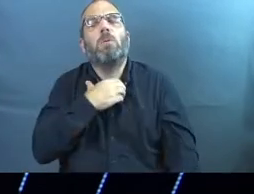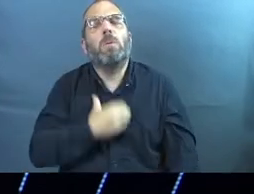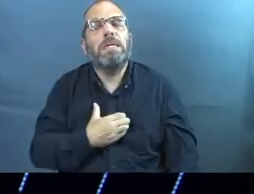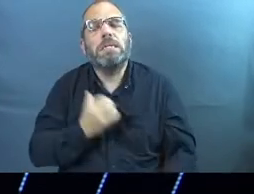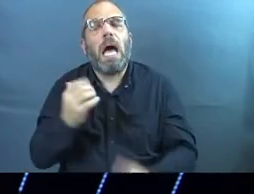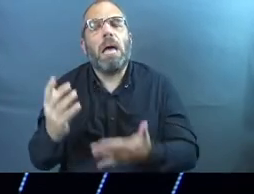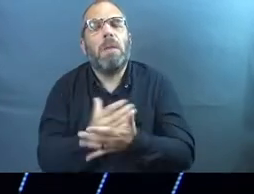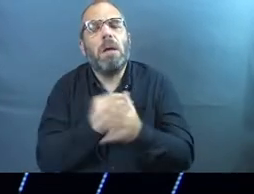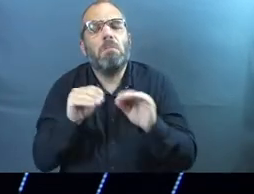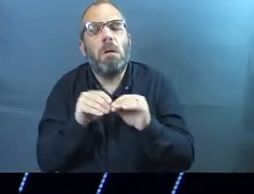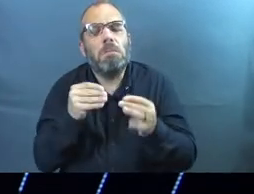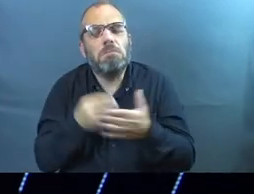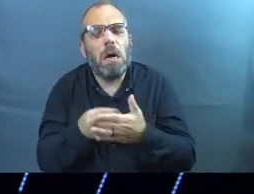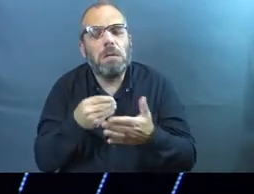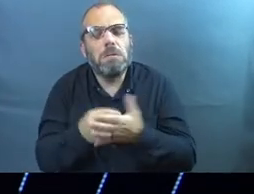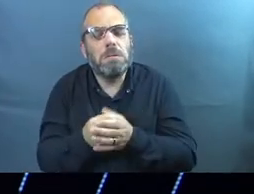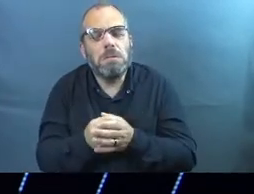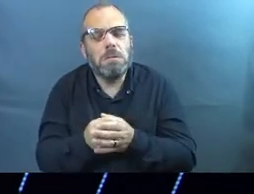have made more money.